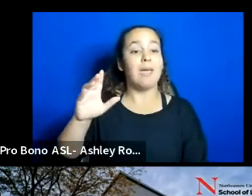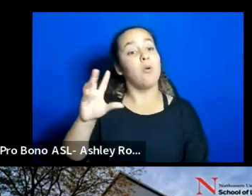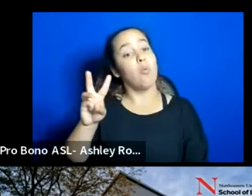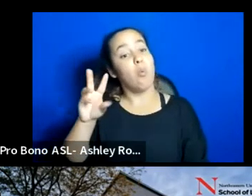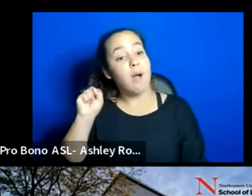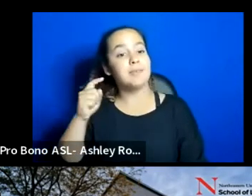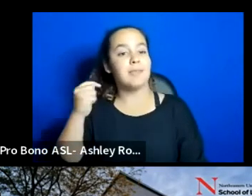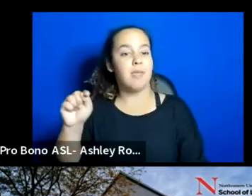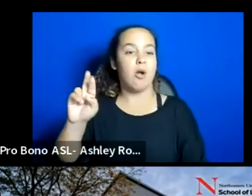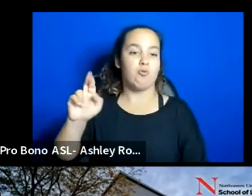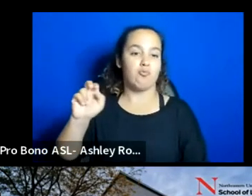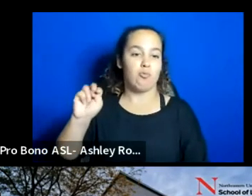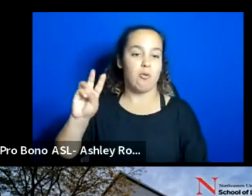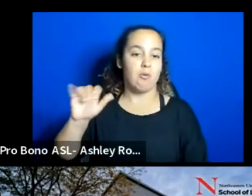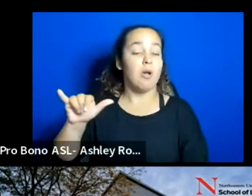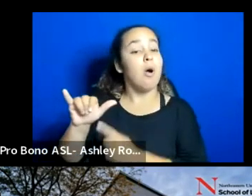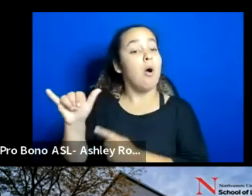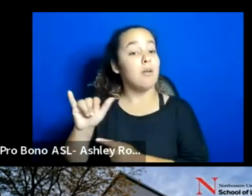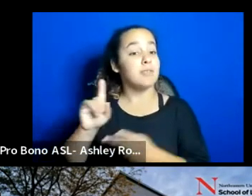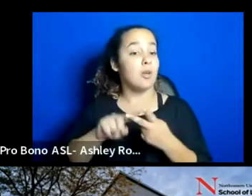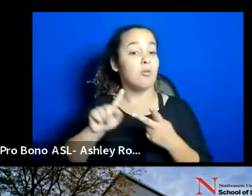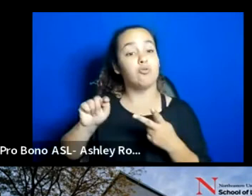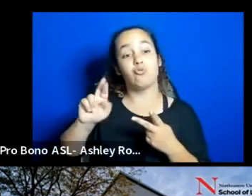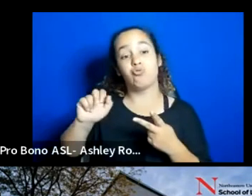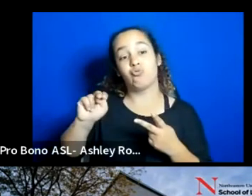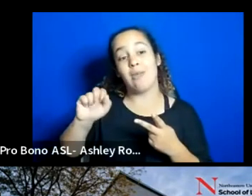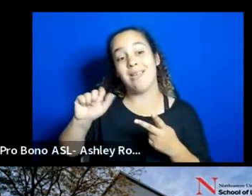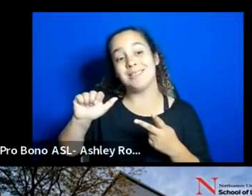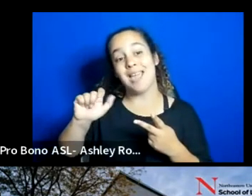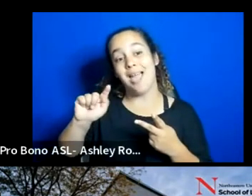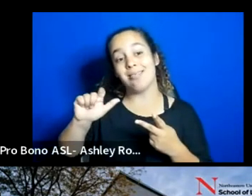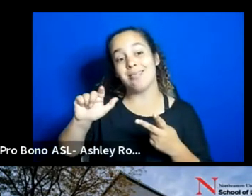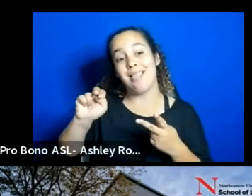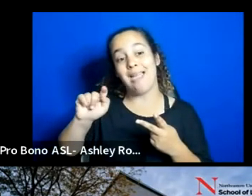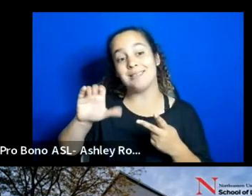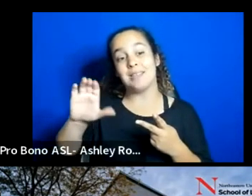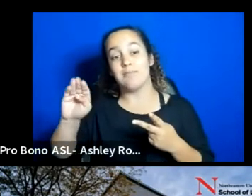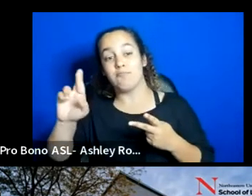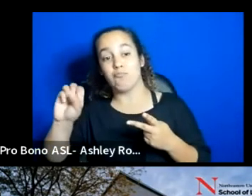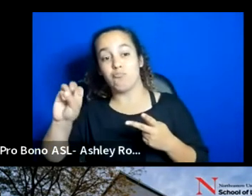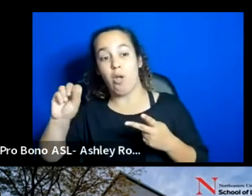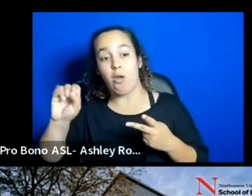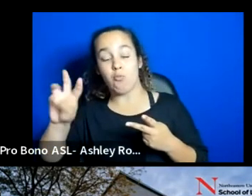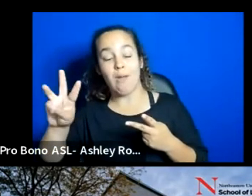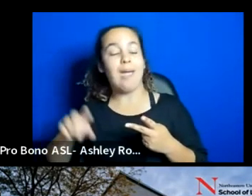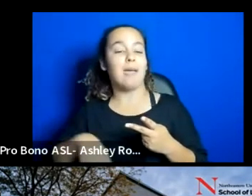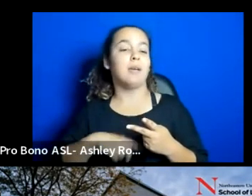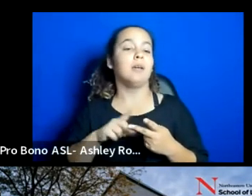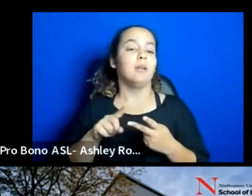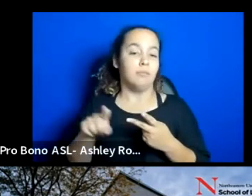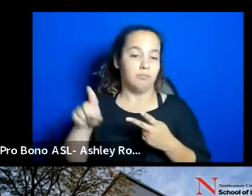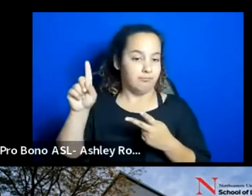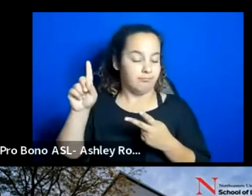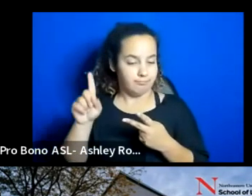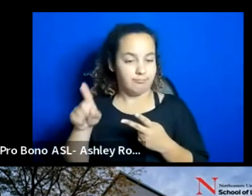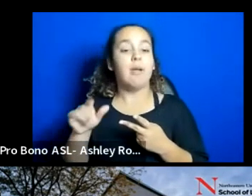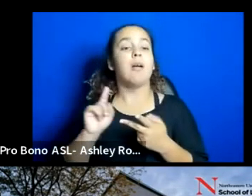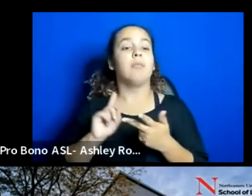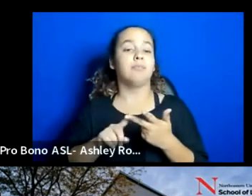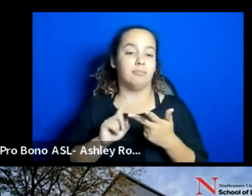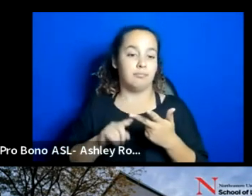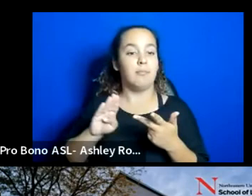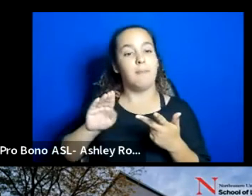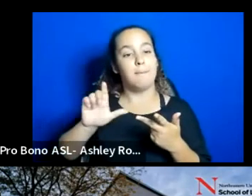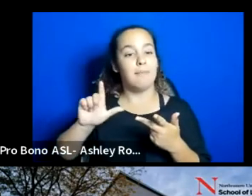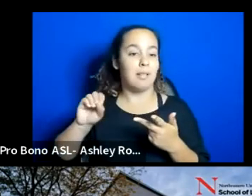Also, Transatlantic Broadway, The Infrastructural Politics of Global Performance. And also, Blood, Tyrants,